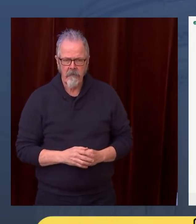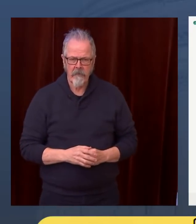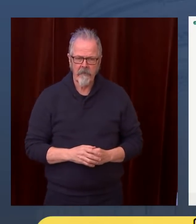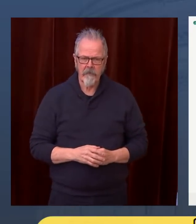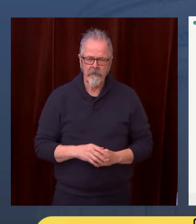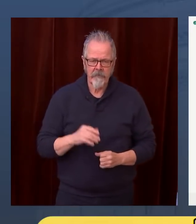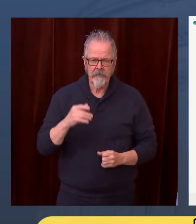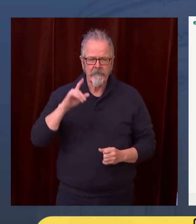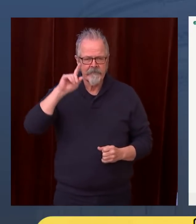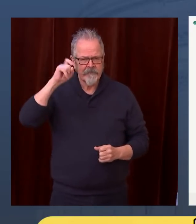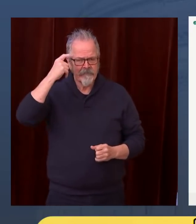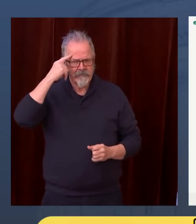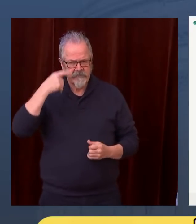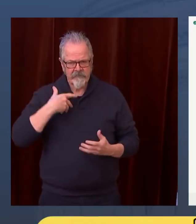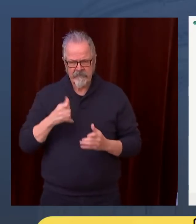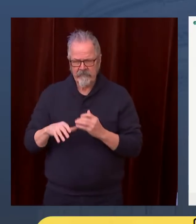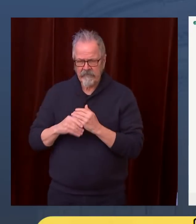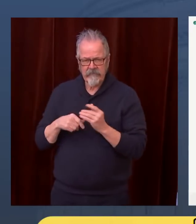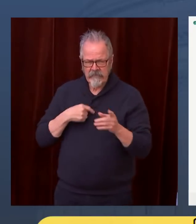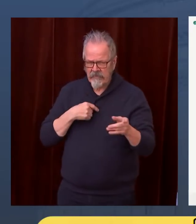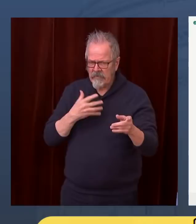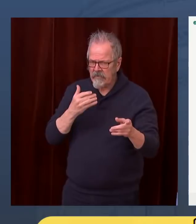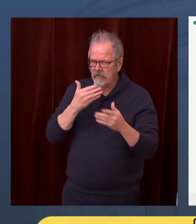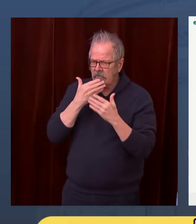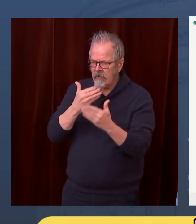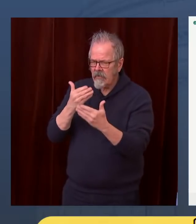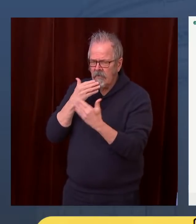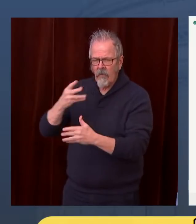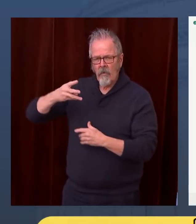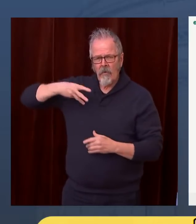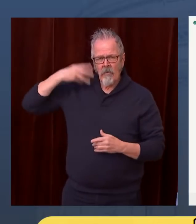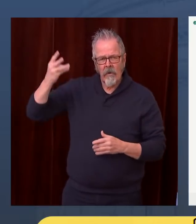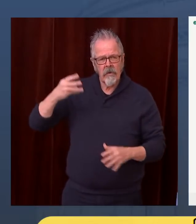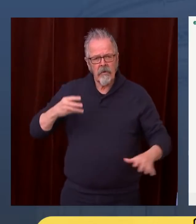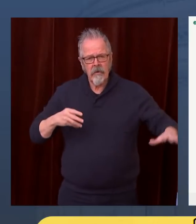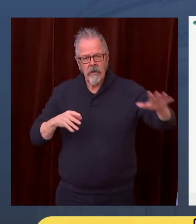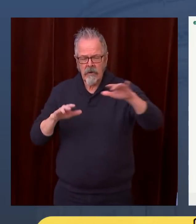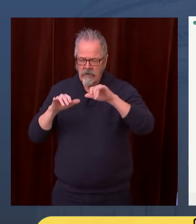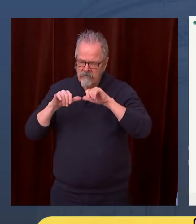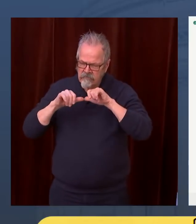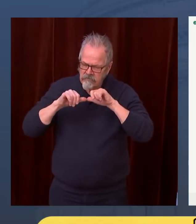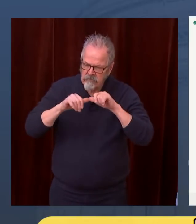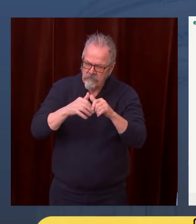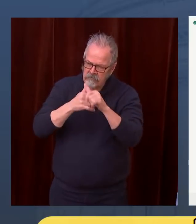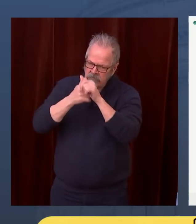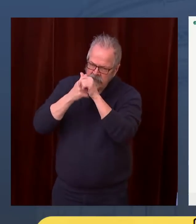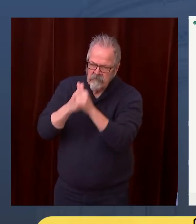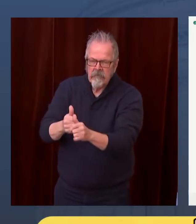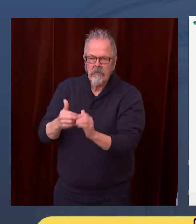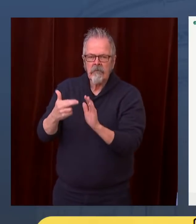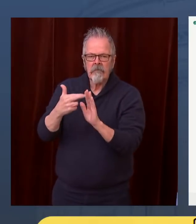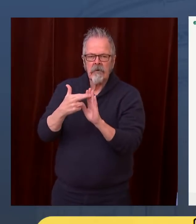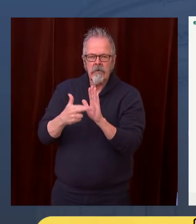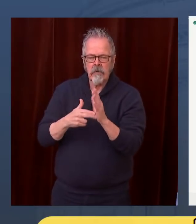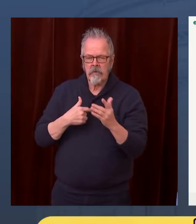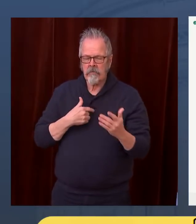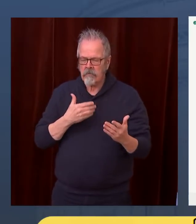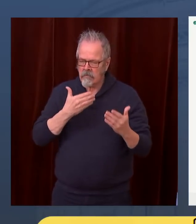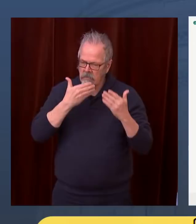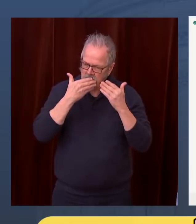to Washingtonians for everything that they have been doing, they continue to do, and in particular, not just as a